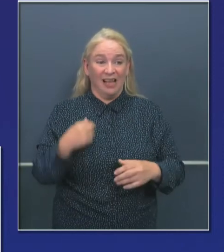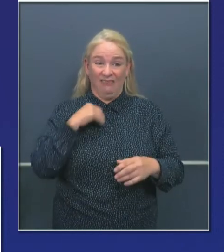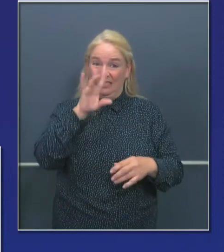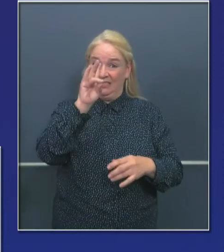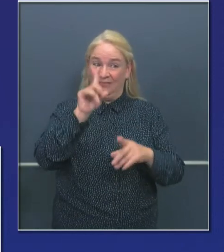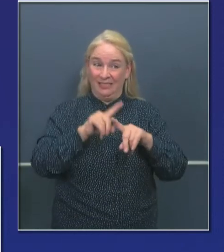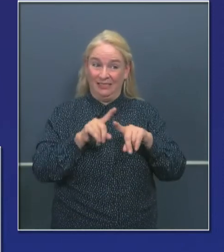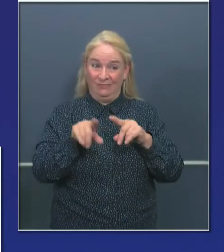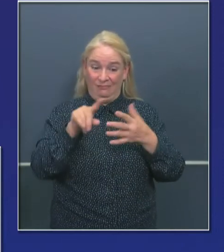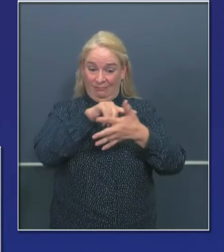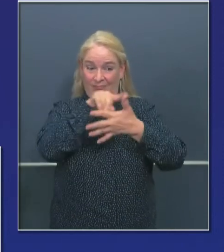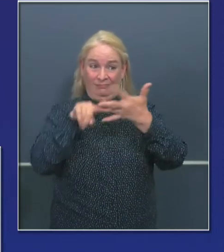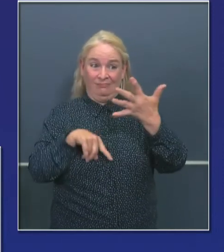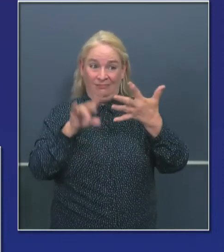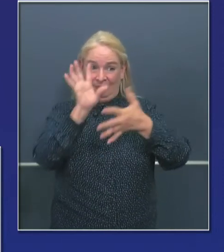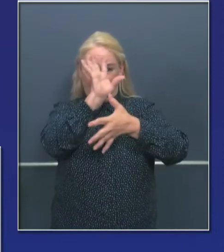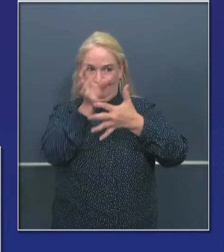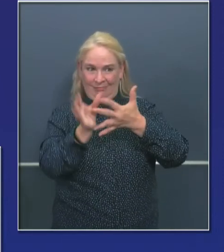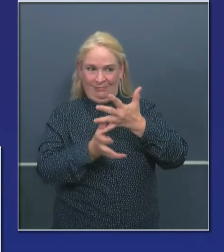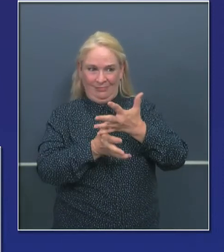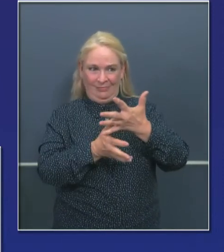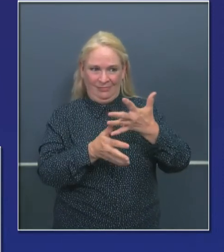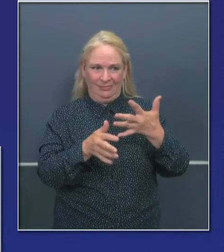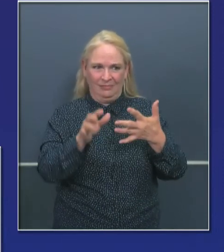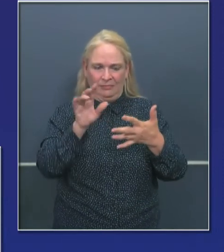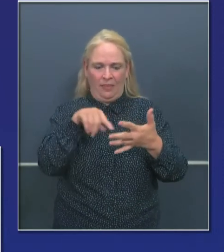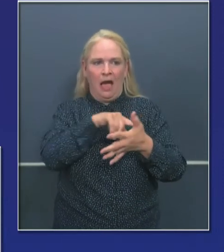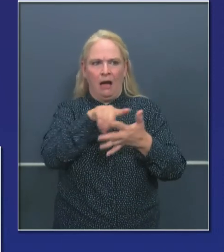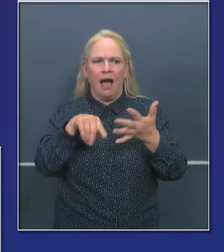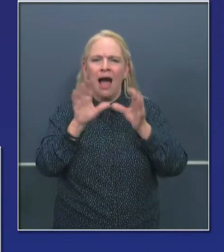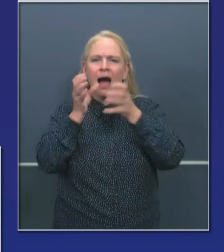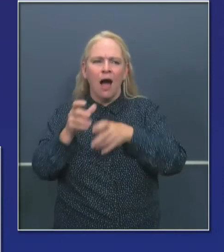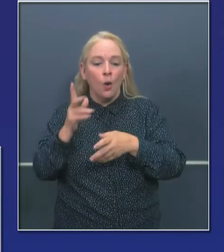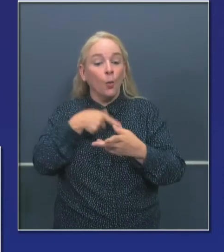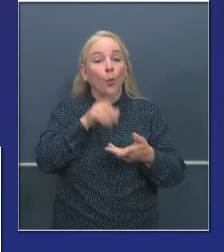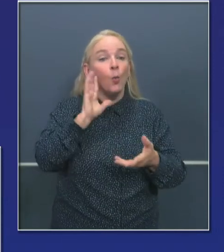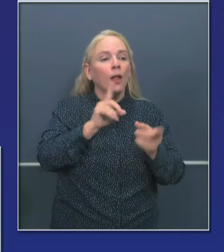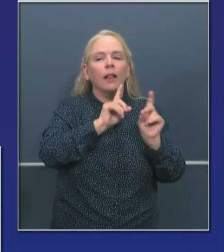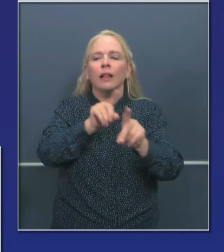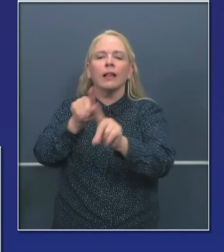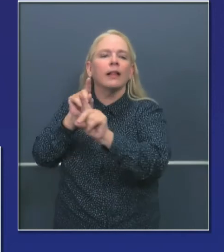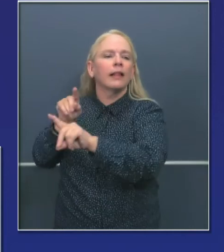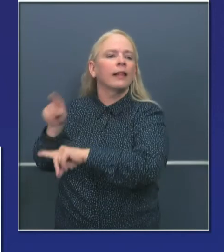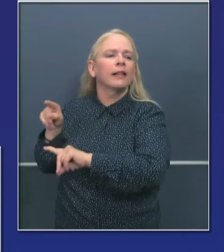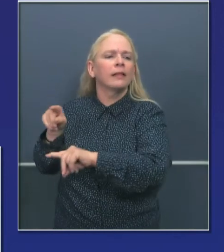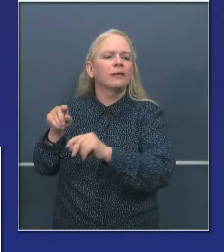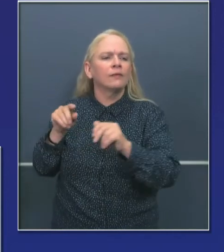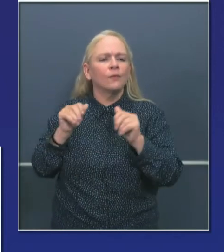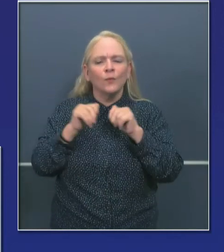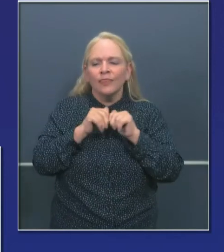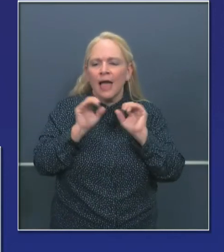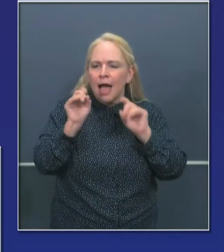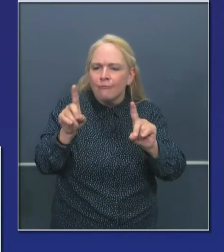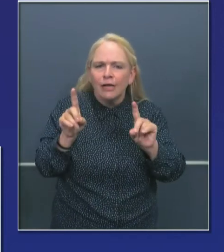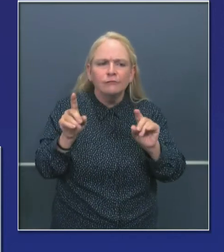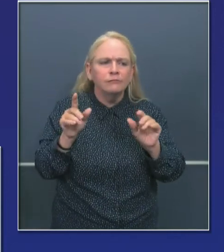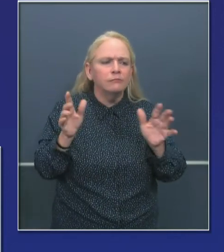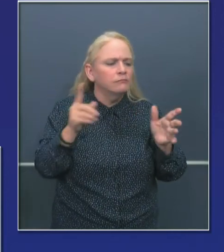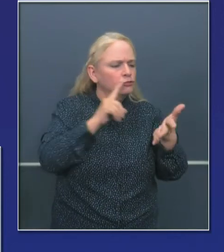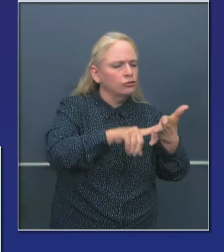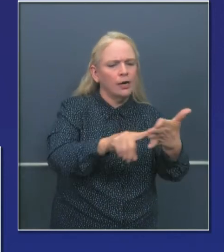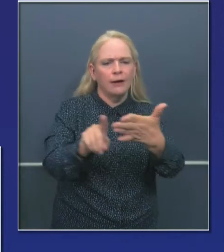10 state agencies that will be going out in the spirit of collaboration, spirit of education, spirit of